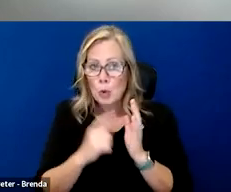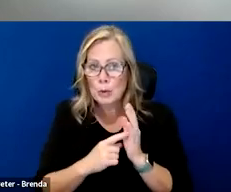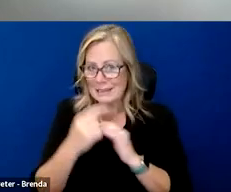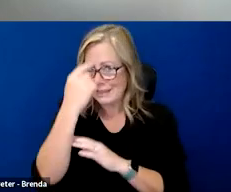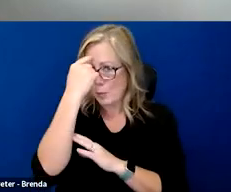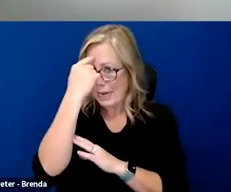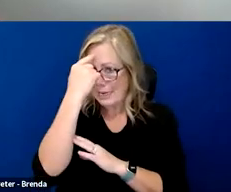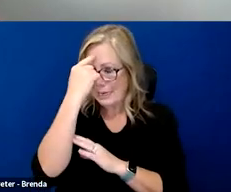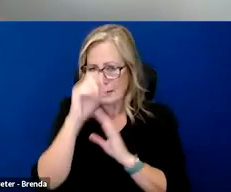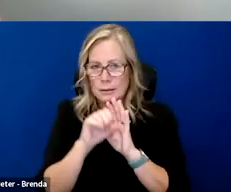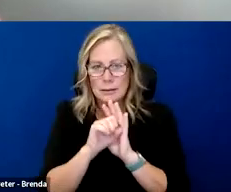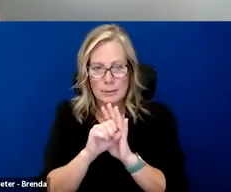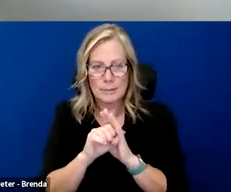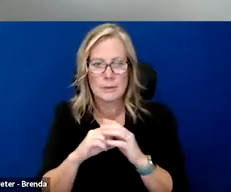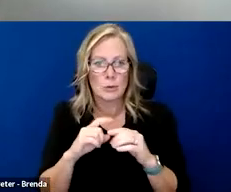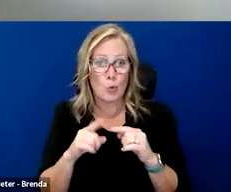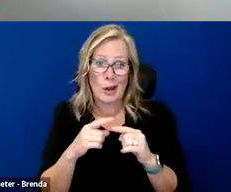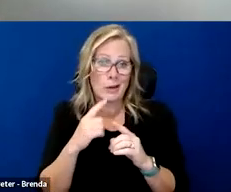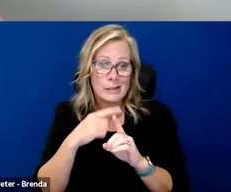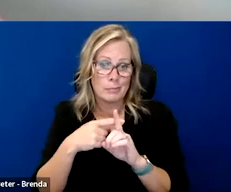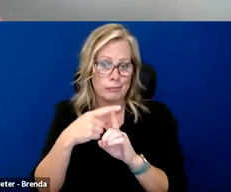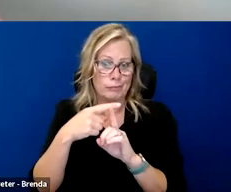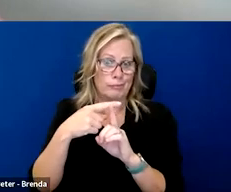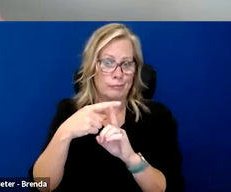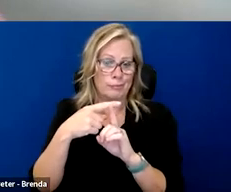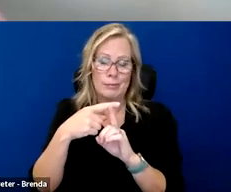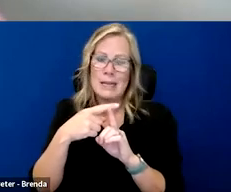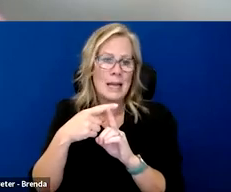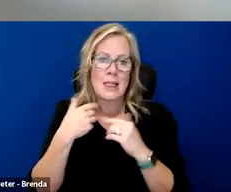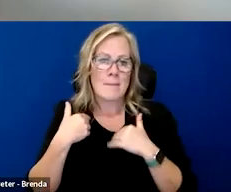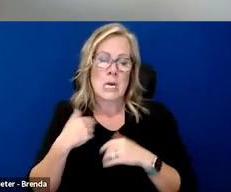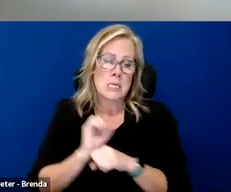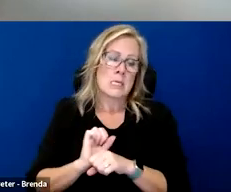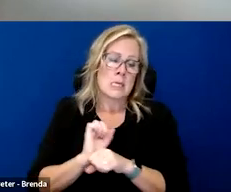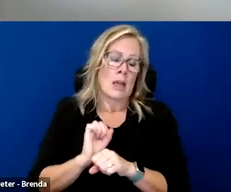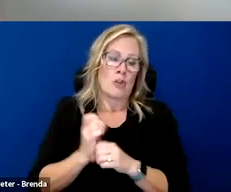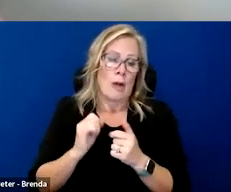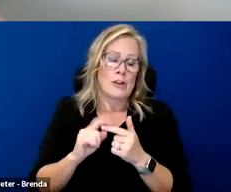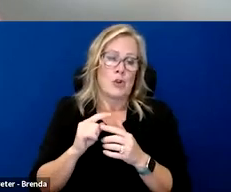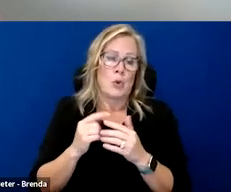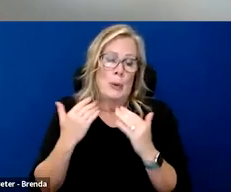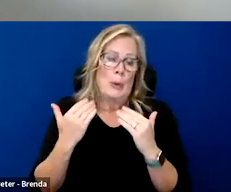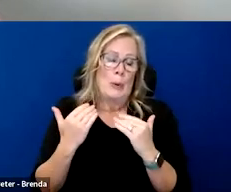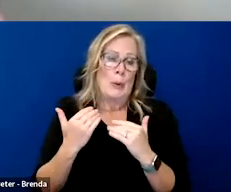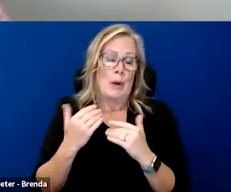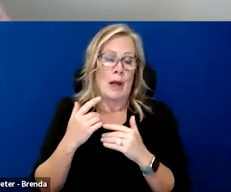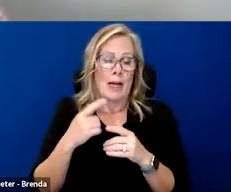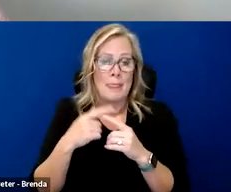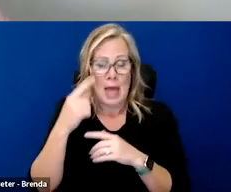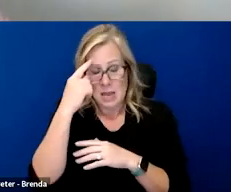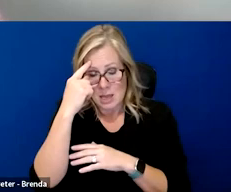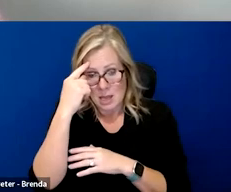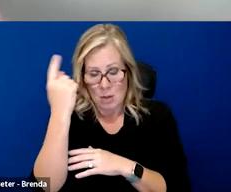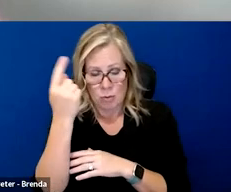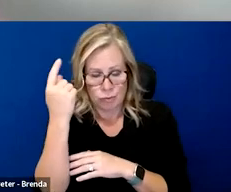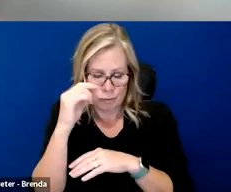when the line has been crossed, the heat stroke. So fainting, for example, having a decreased level